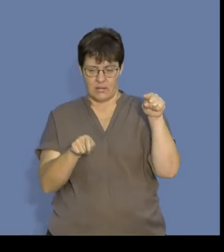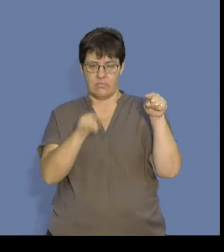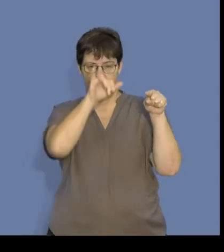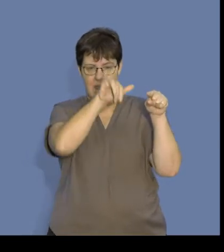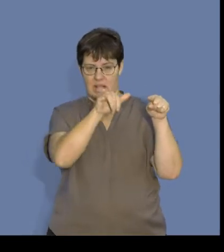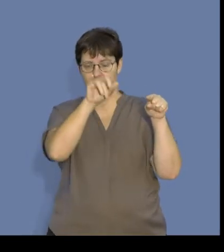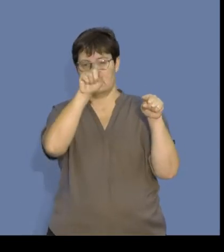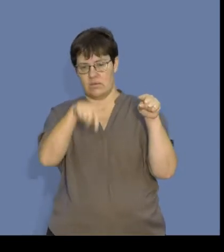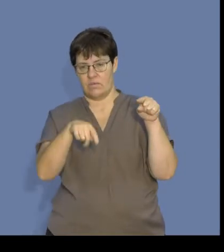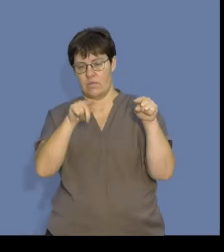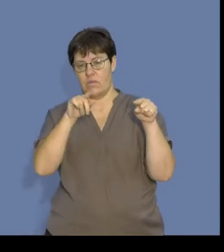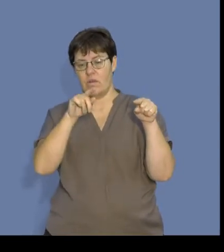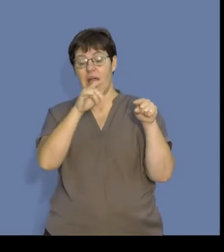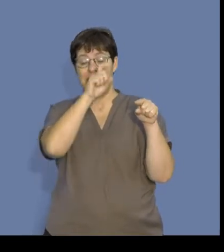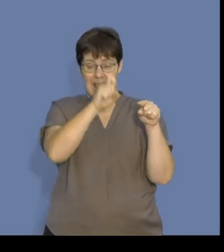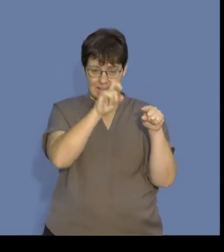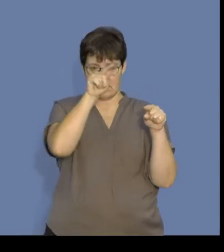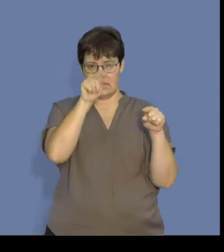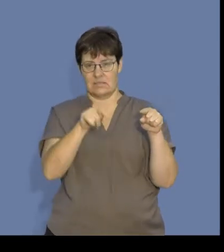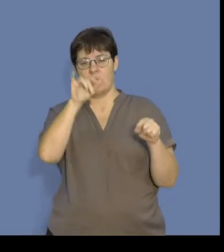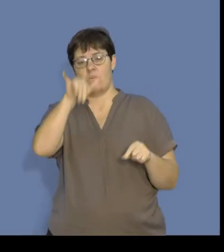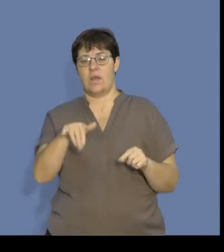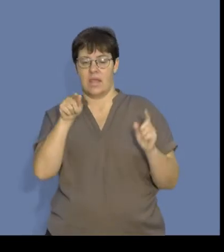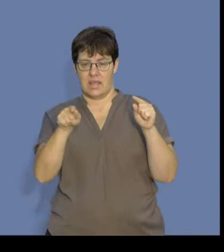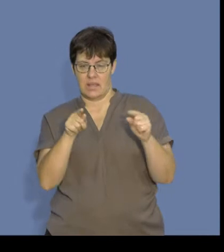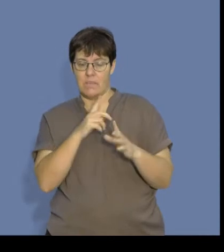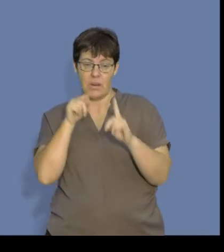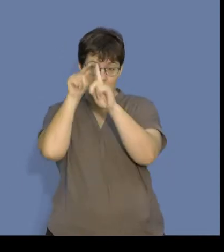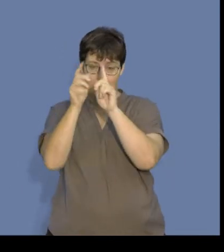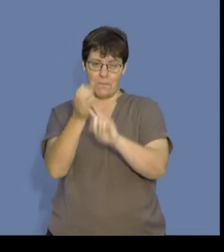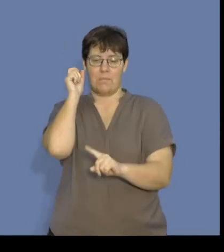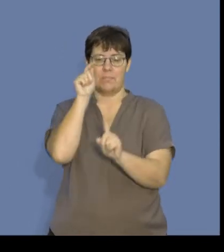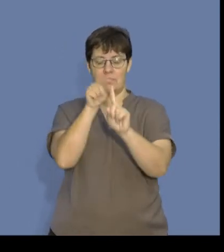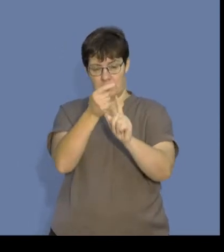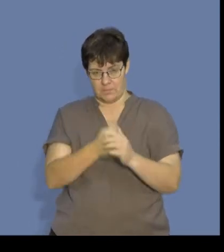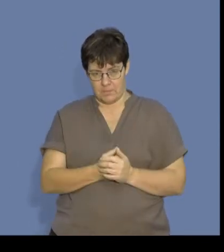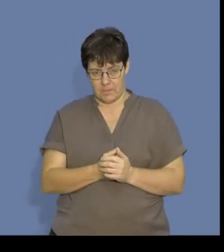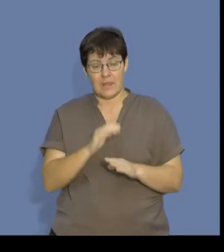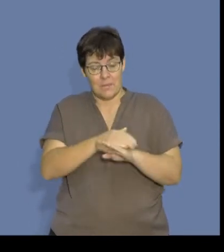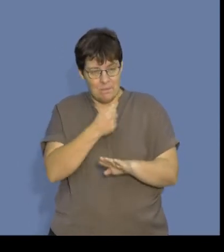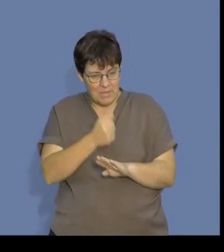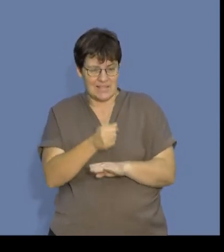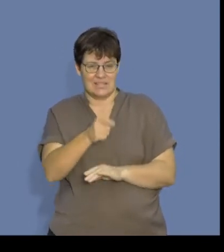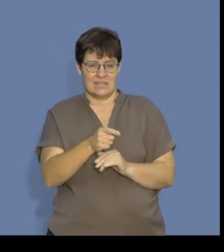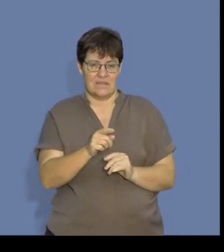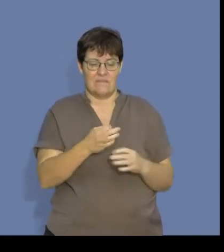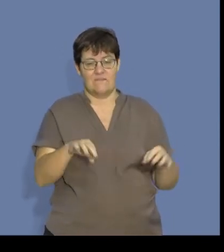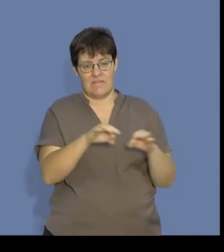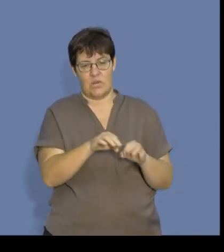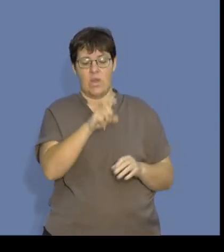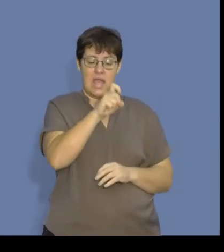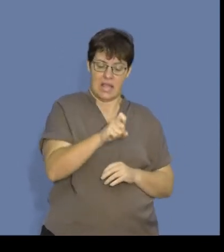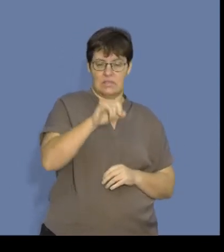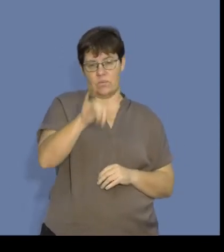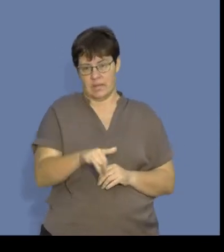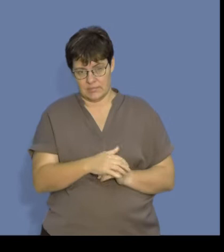where the A will be. So you will give me the actual location of the point based on the x value and